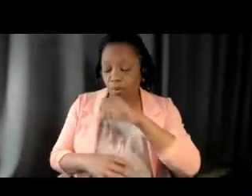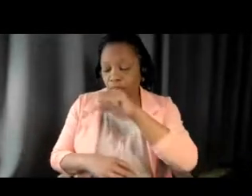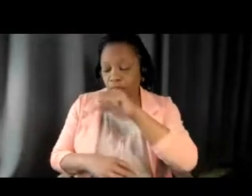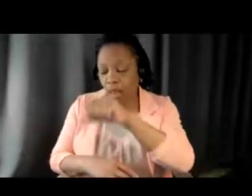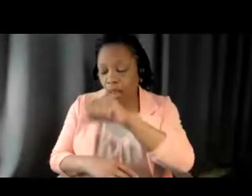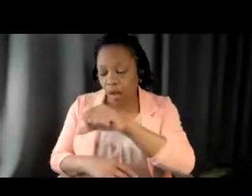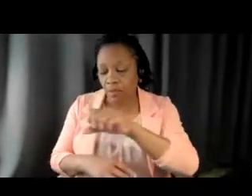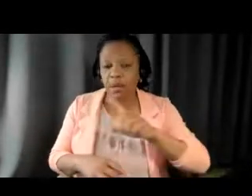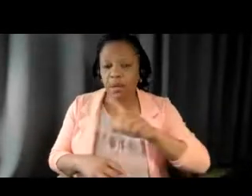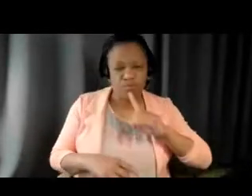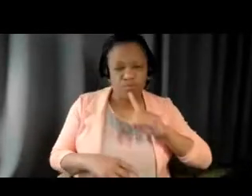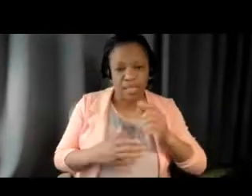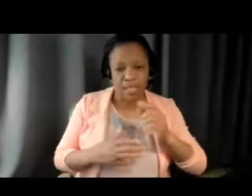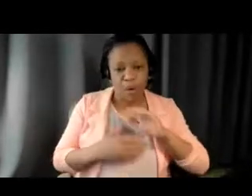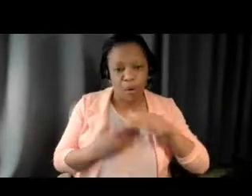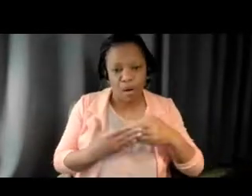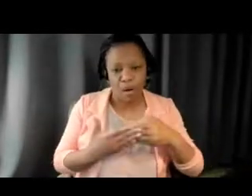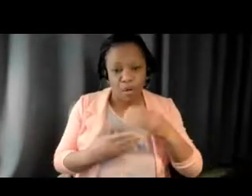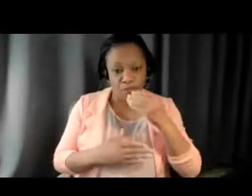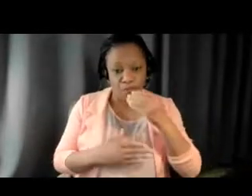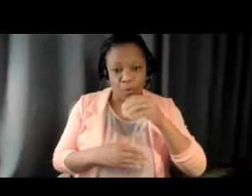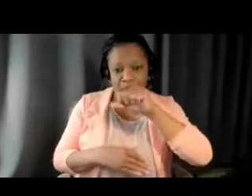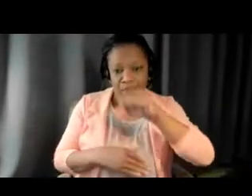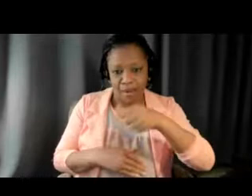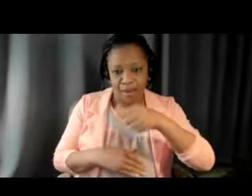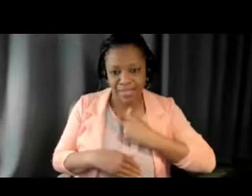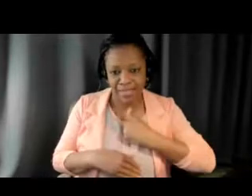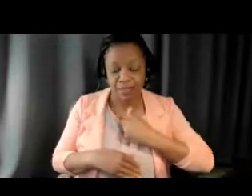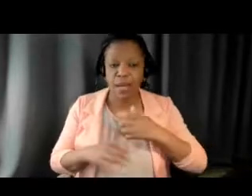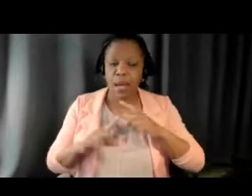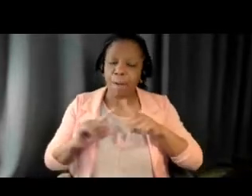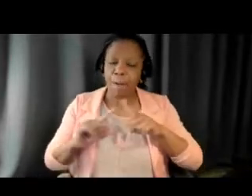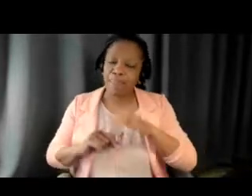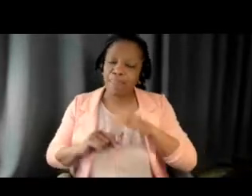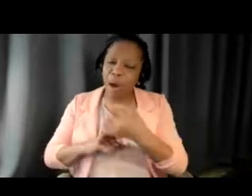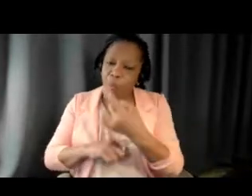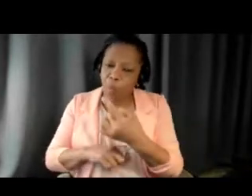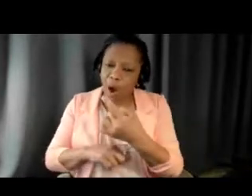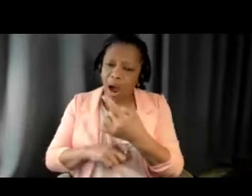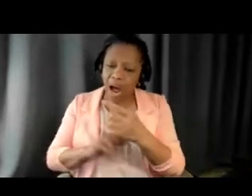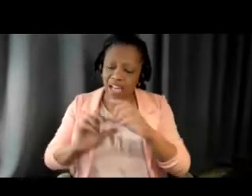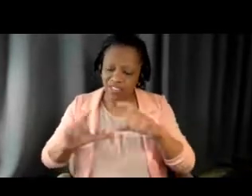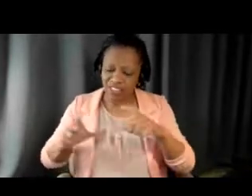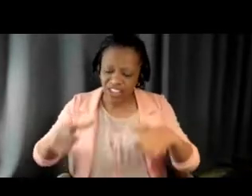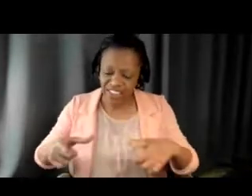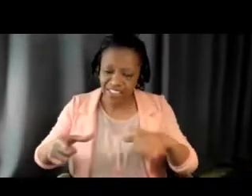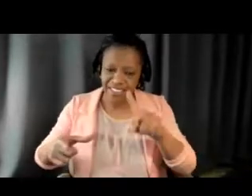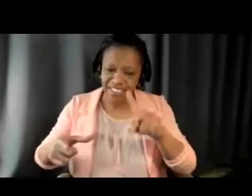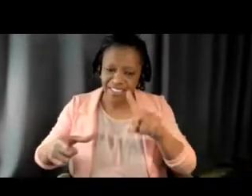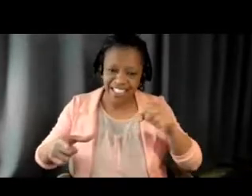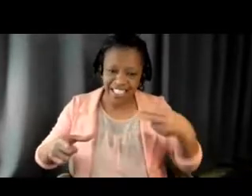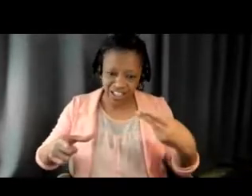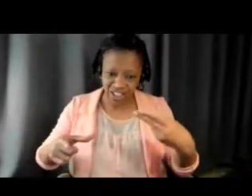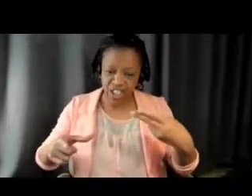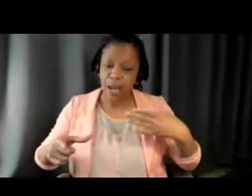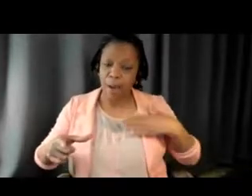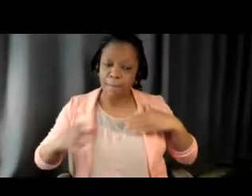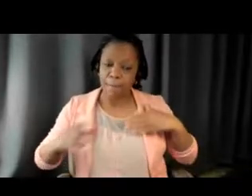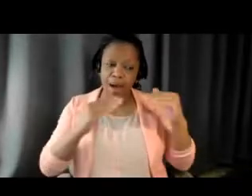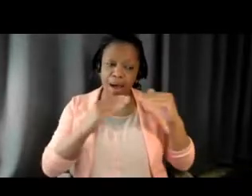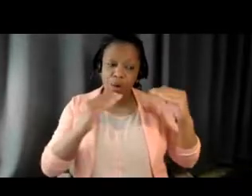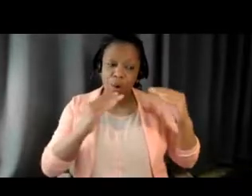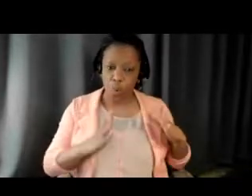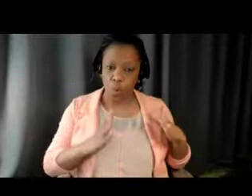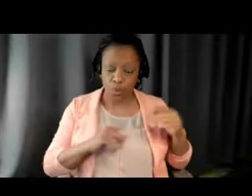and I love that dish. And so one of my co-workers, Clarabelle Velasquez, gave me her